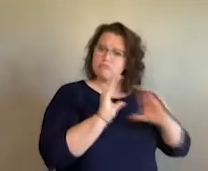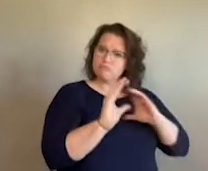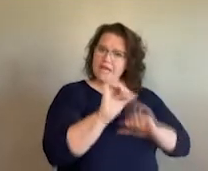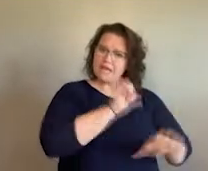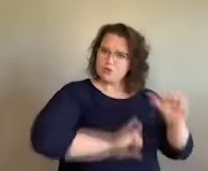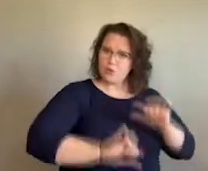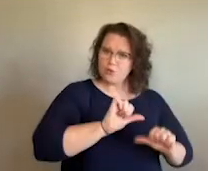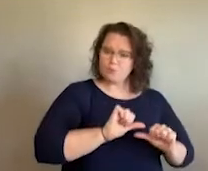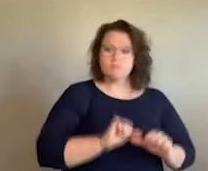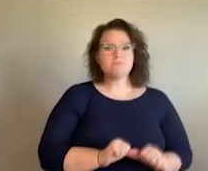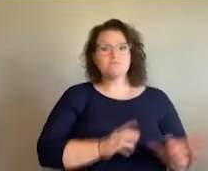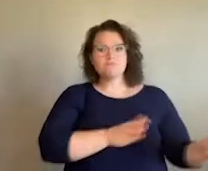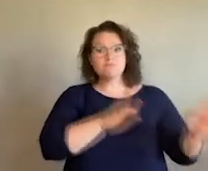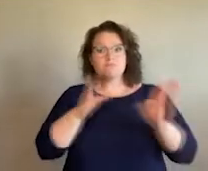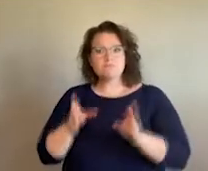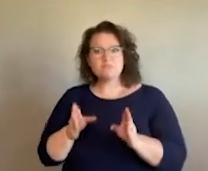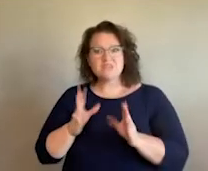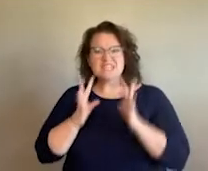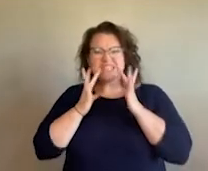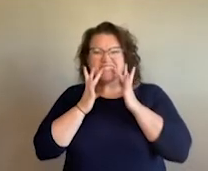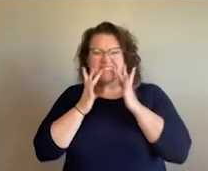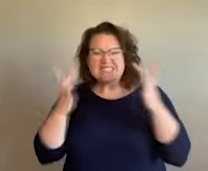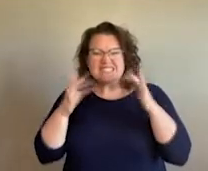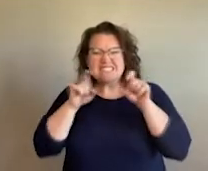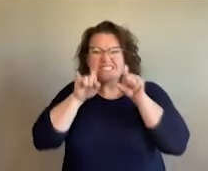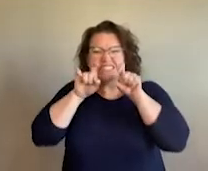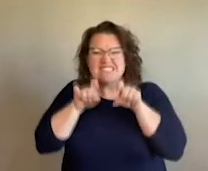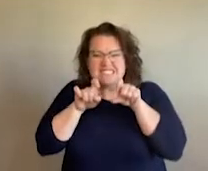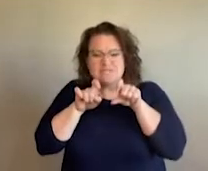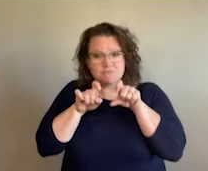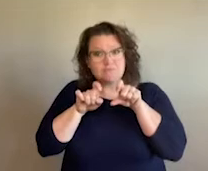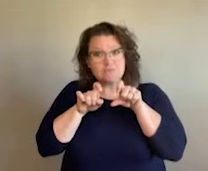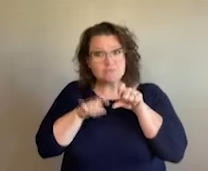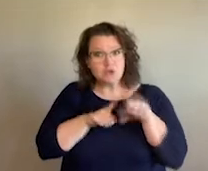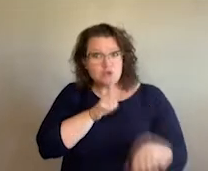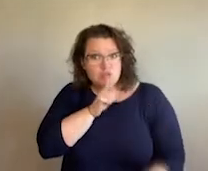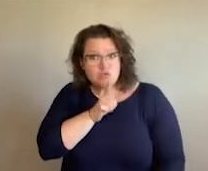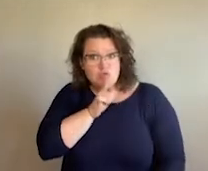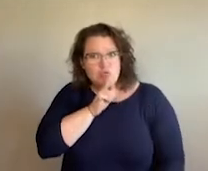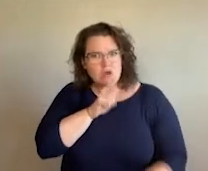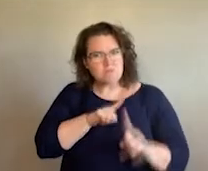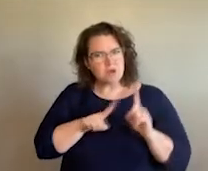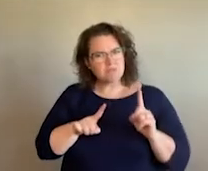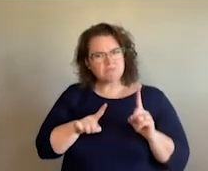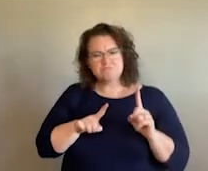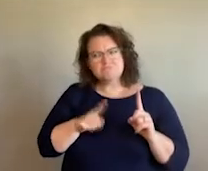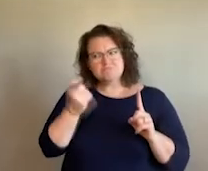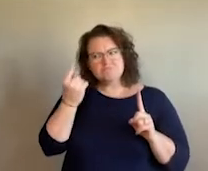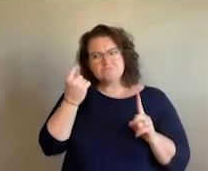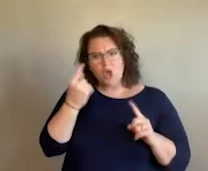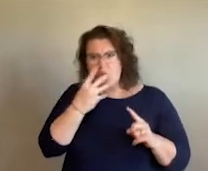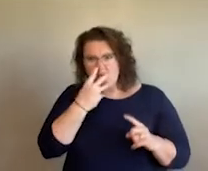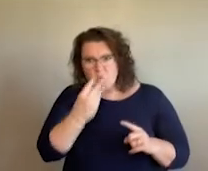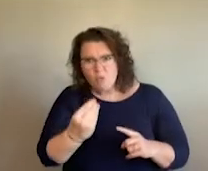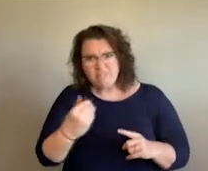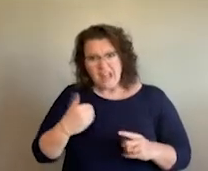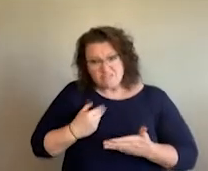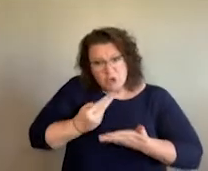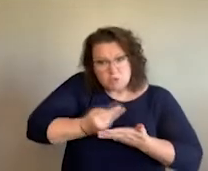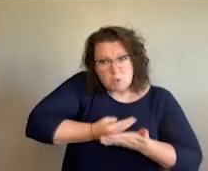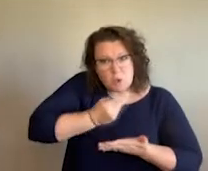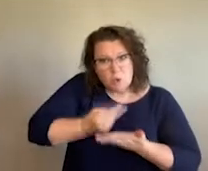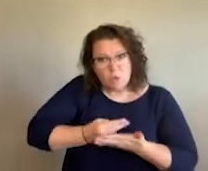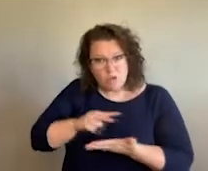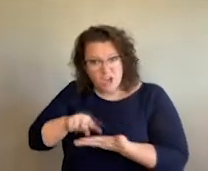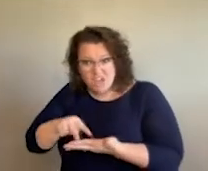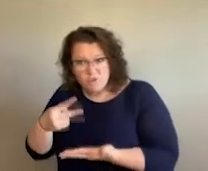those wolves, they do have really sharp teeth. But if you think about it, they don't have forks or knives to eat with, so